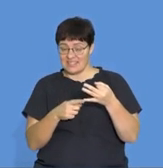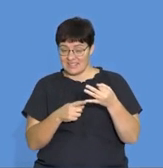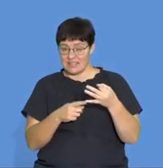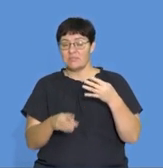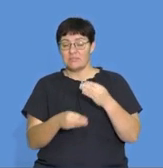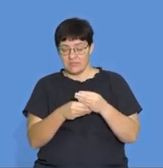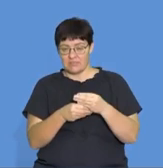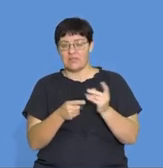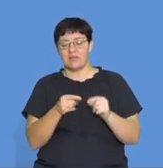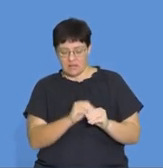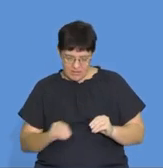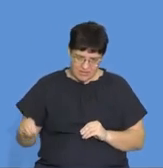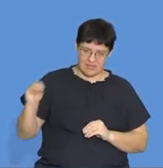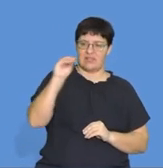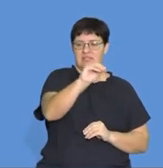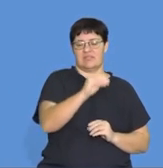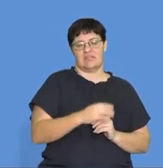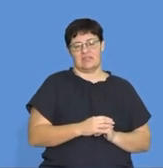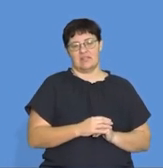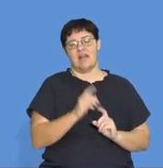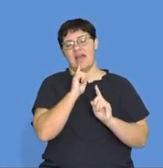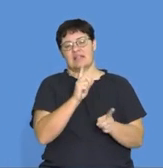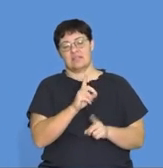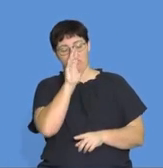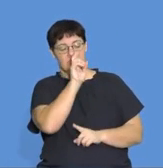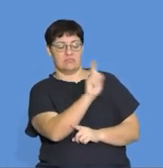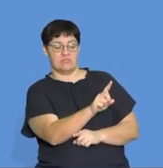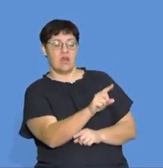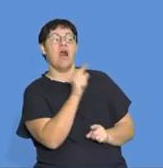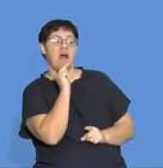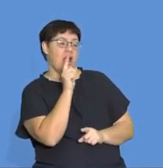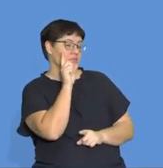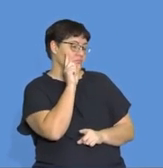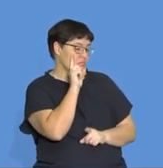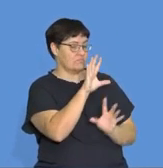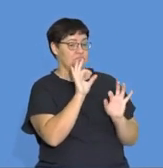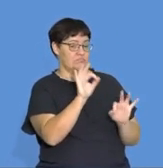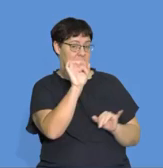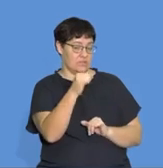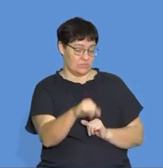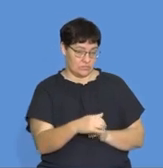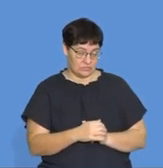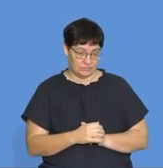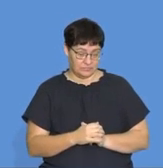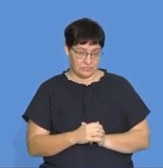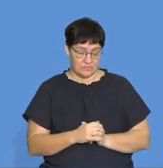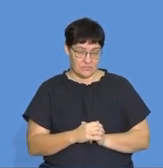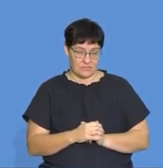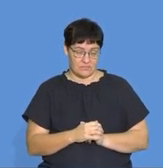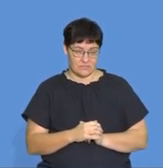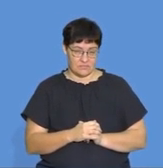substitute the answer, or rather the value, right,